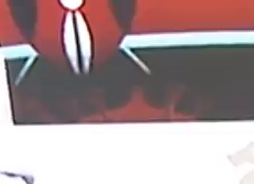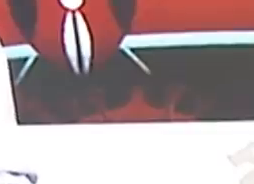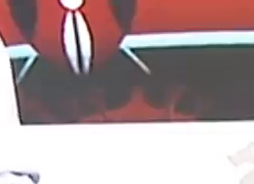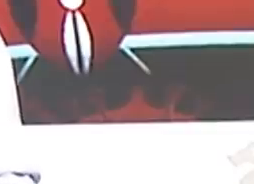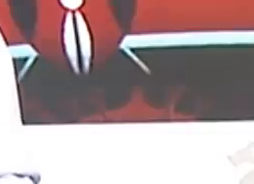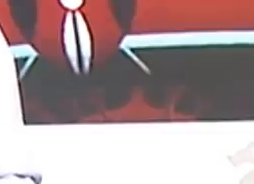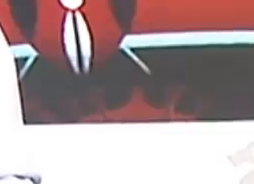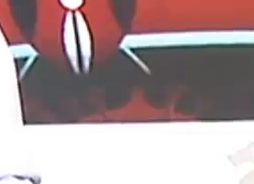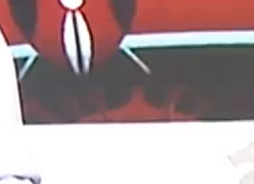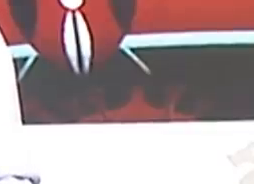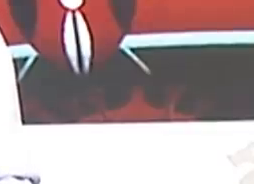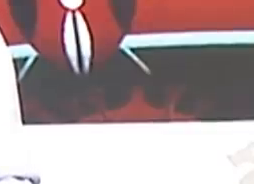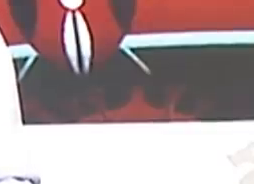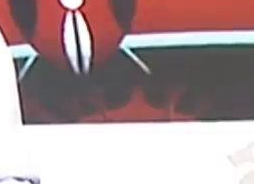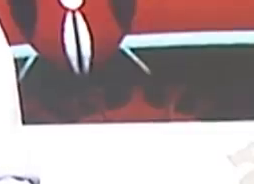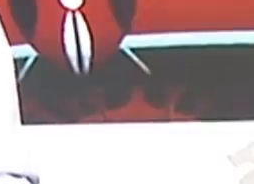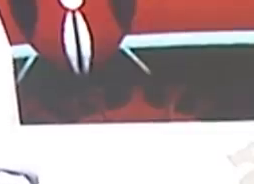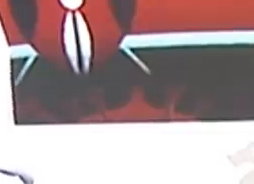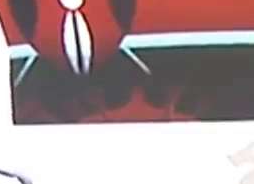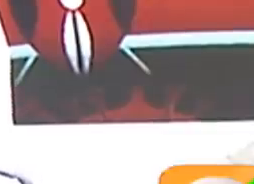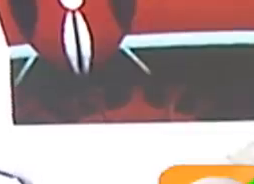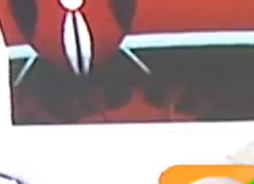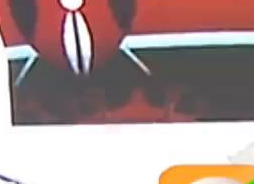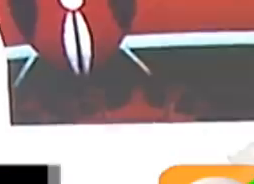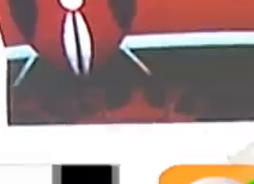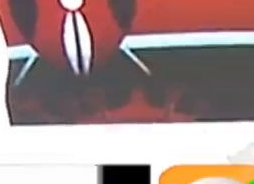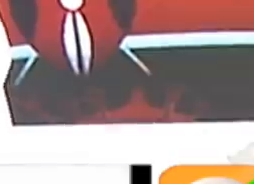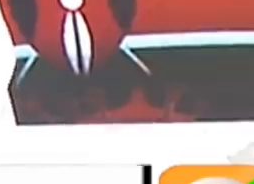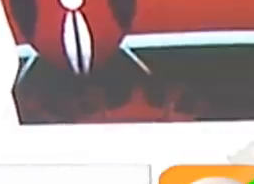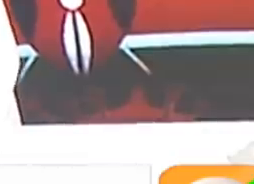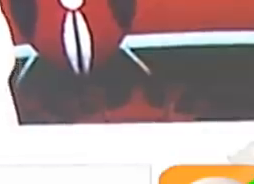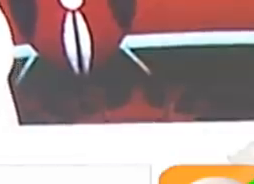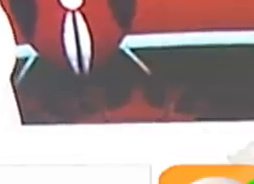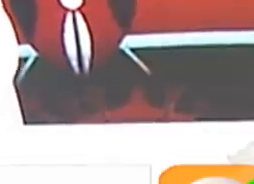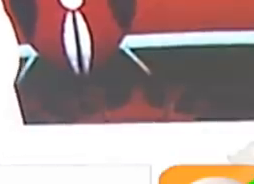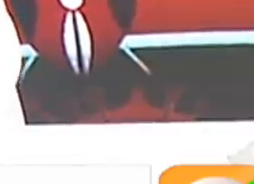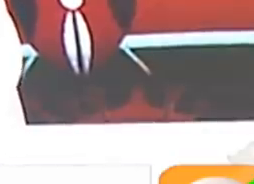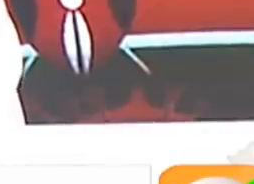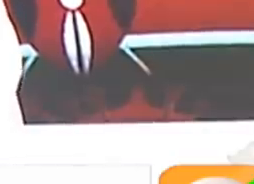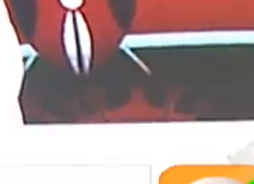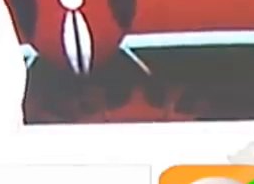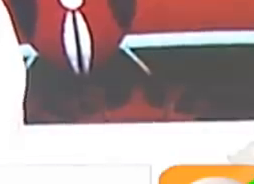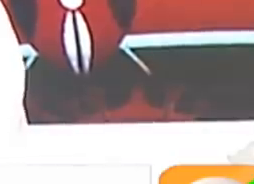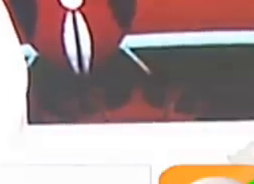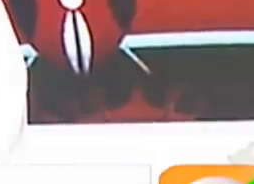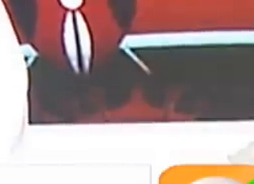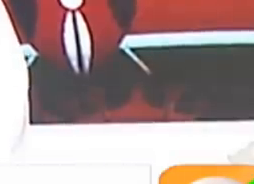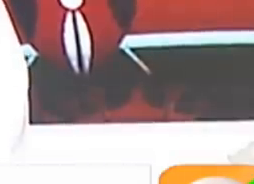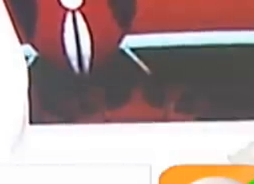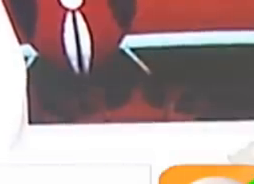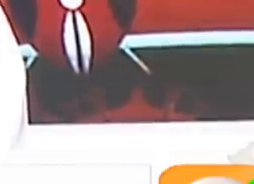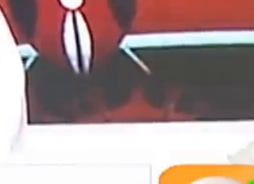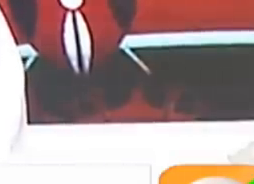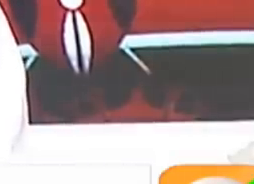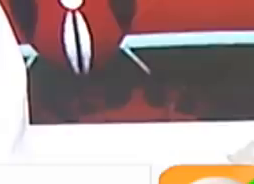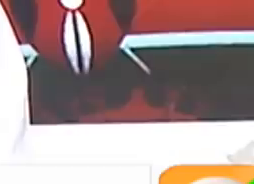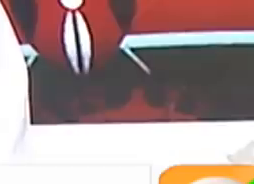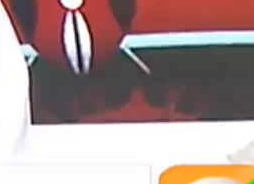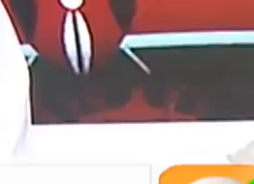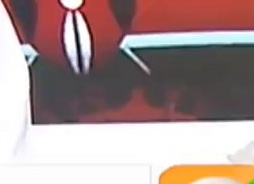Good evening. The news gang is here, and so is a new movement, Jubilee Asili. Are you thinking what I'm